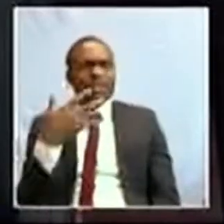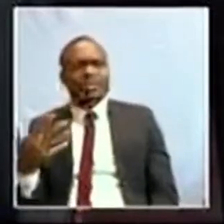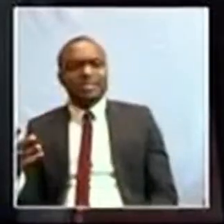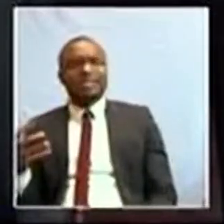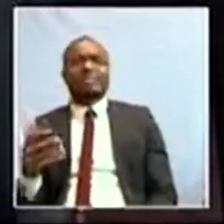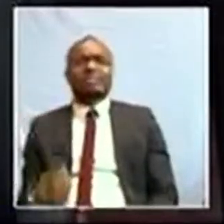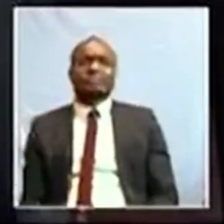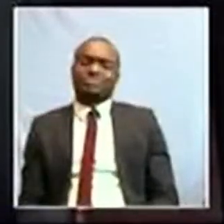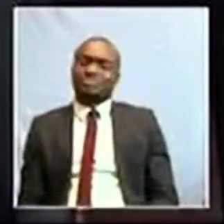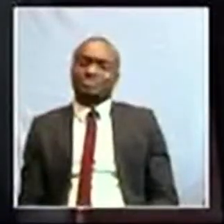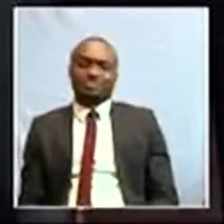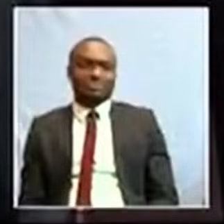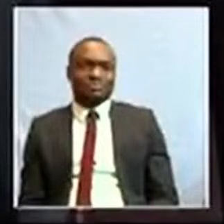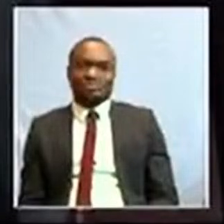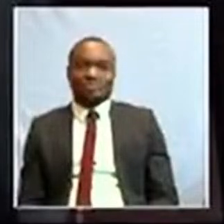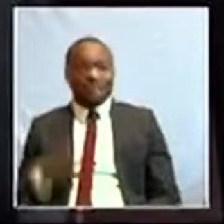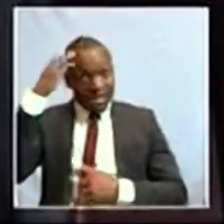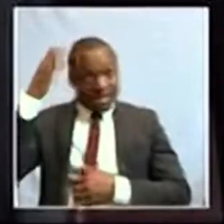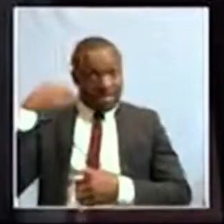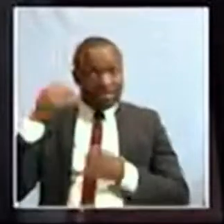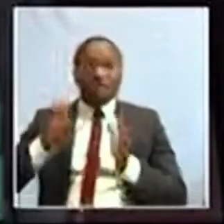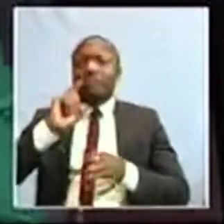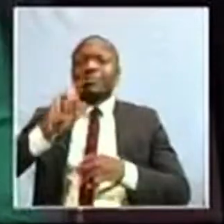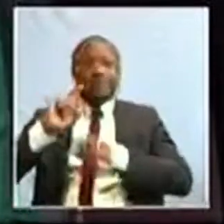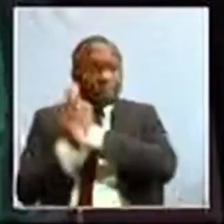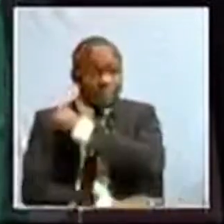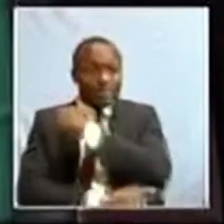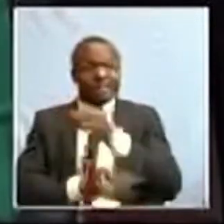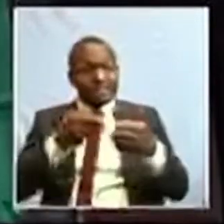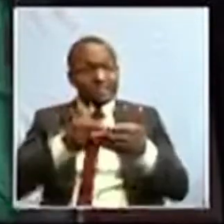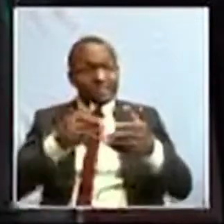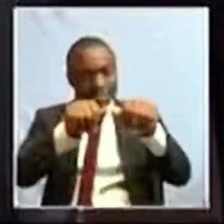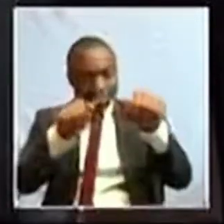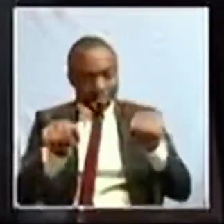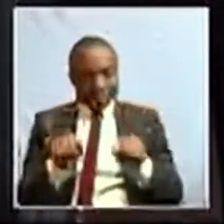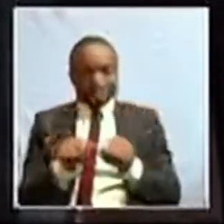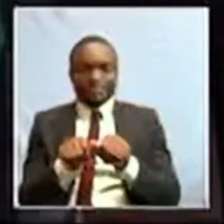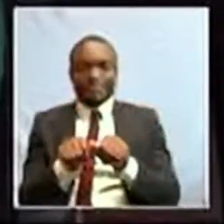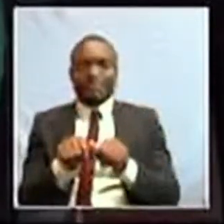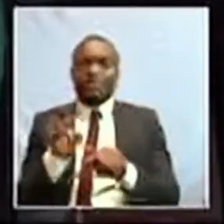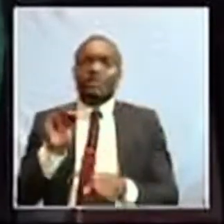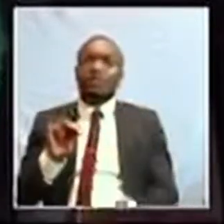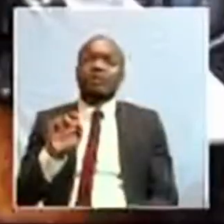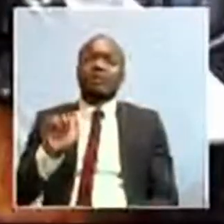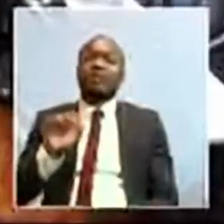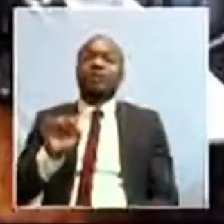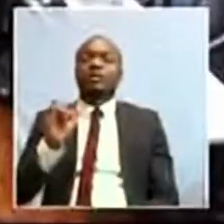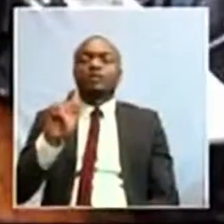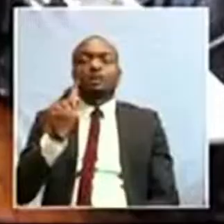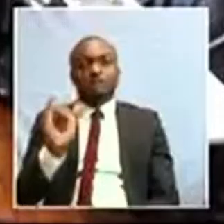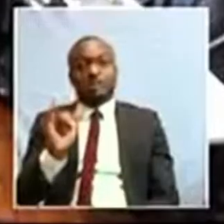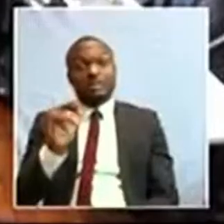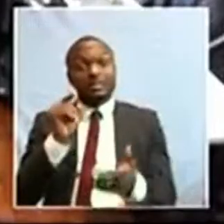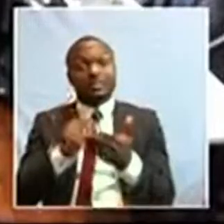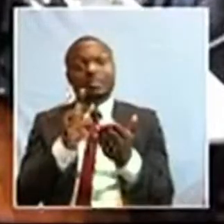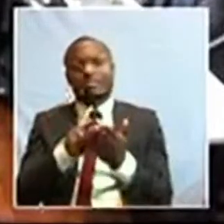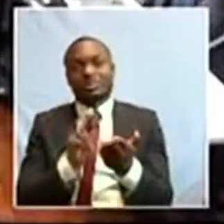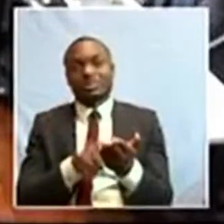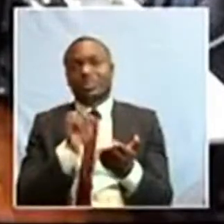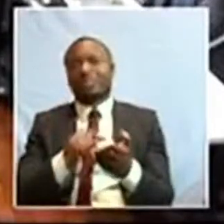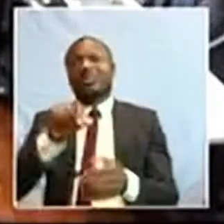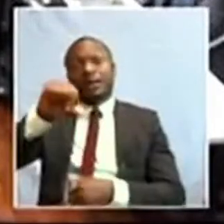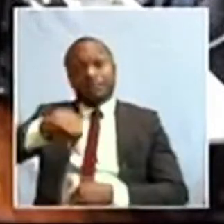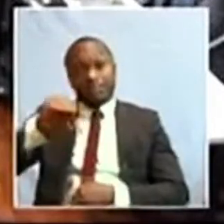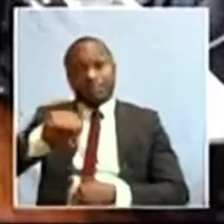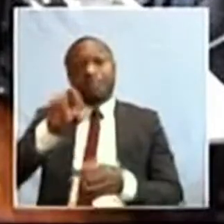it is, and the officers need to be charged in these areas. Masaiti Town Council, this report is a very